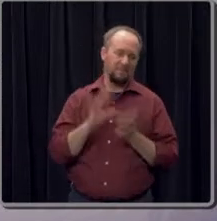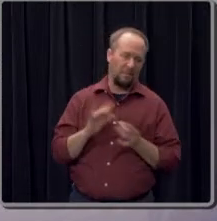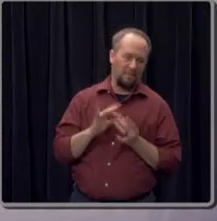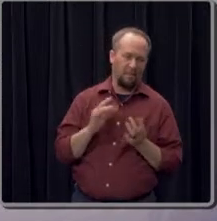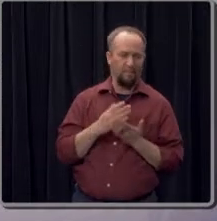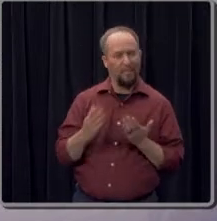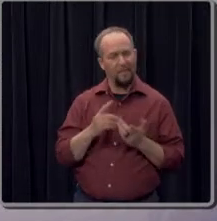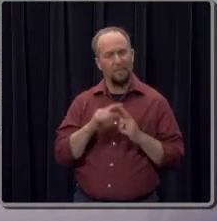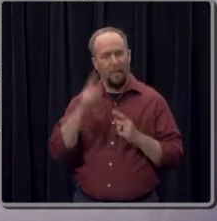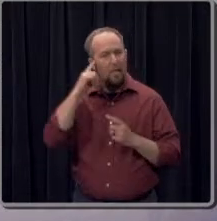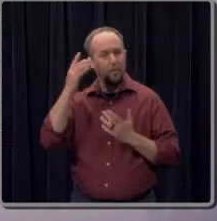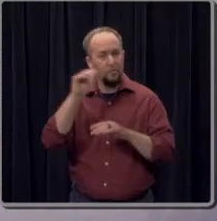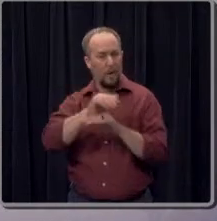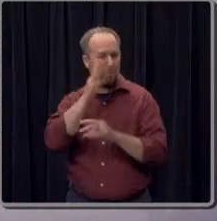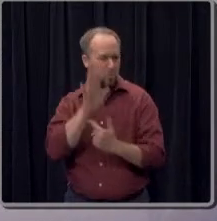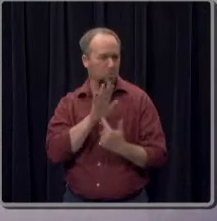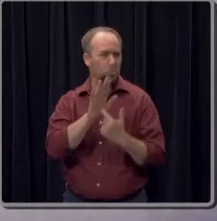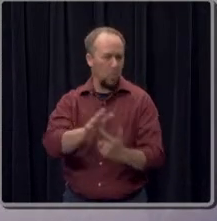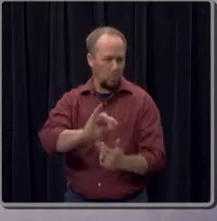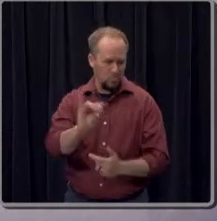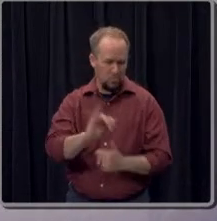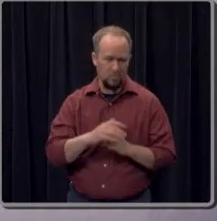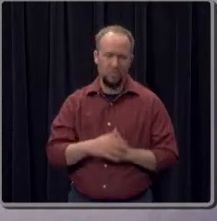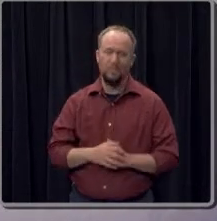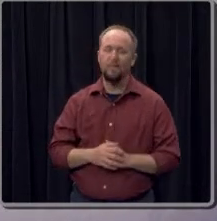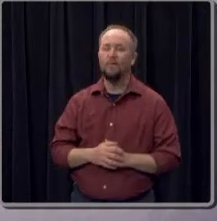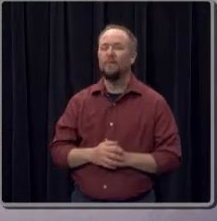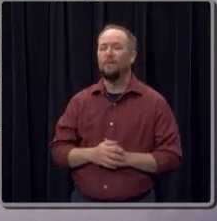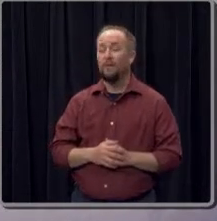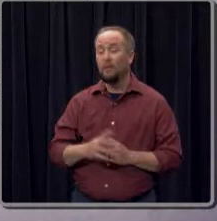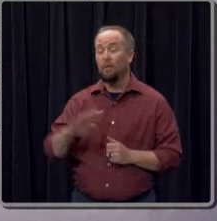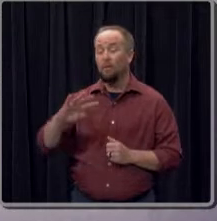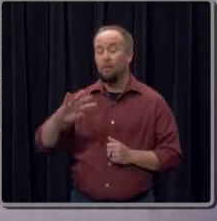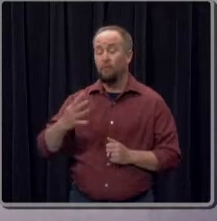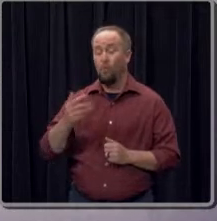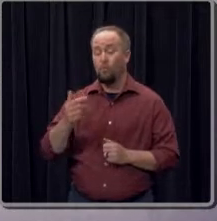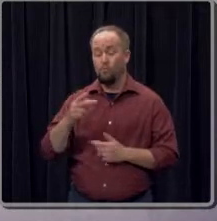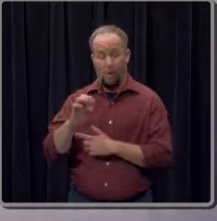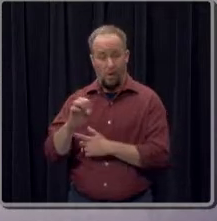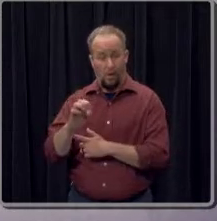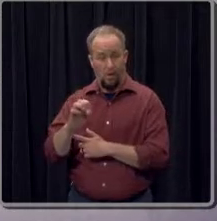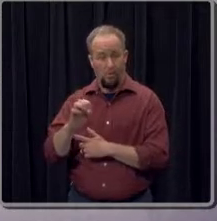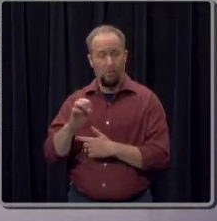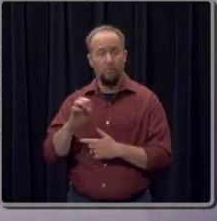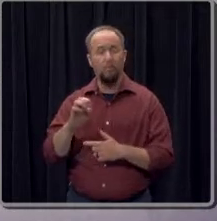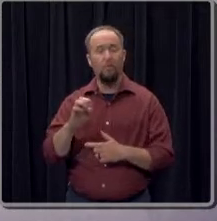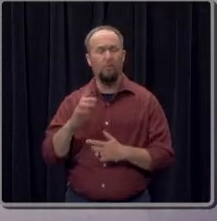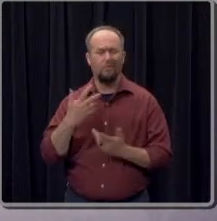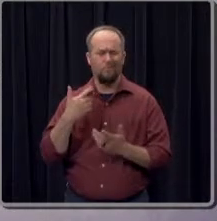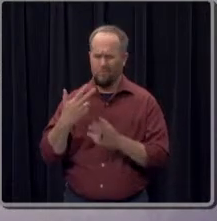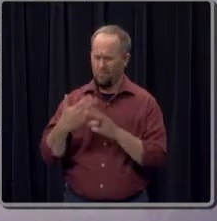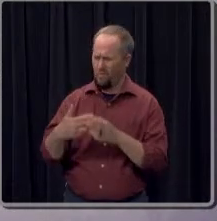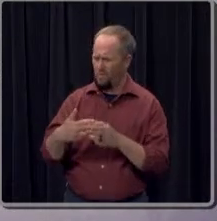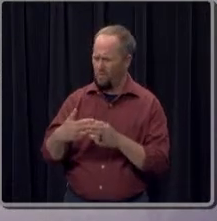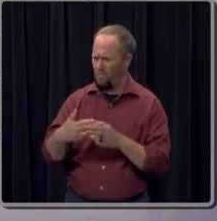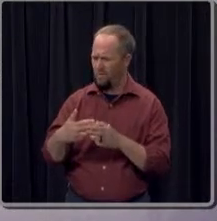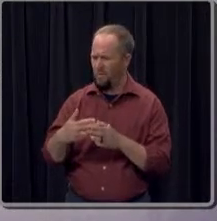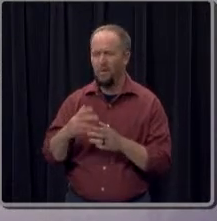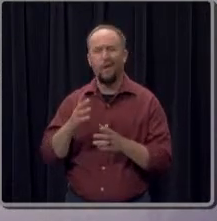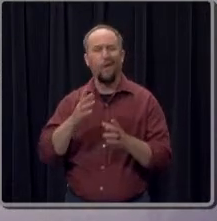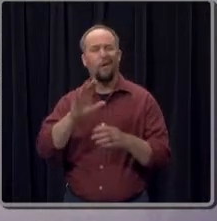I would show you some things. So we had our 4th grade, what do we call it? Thank